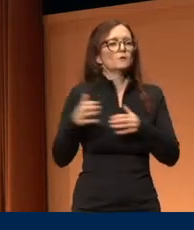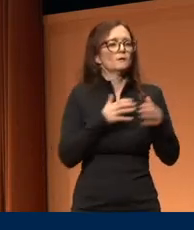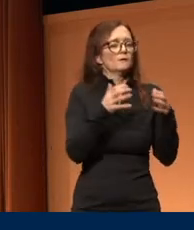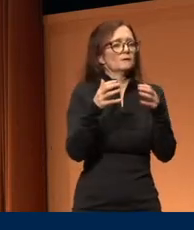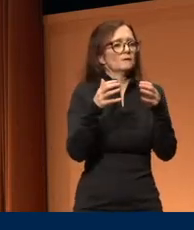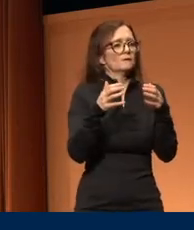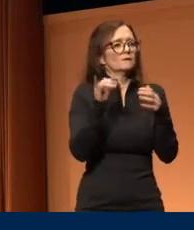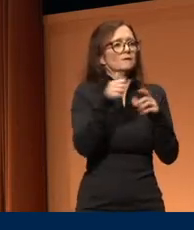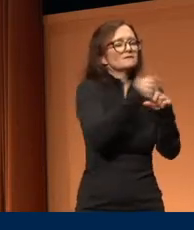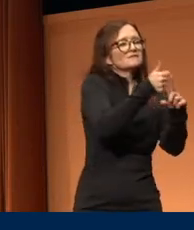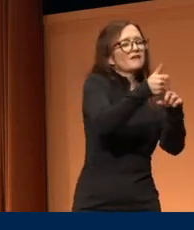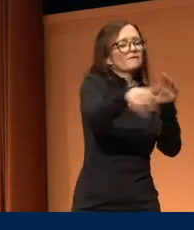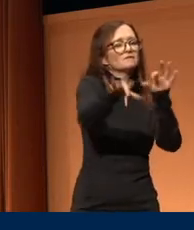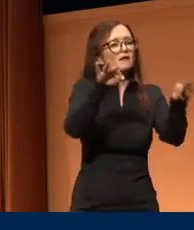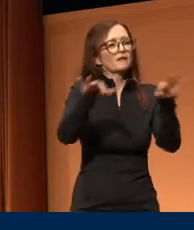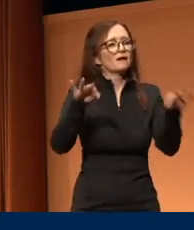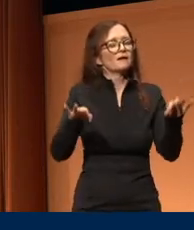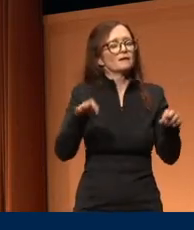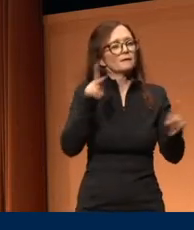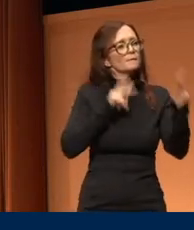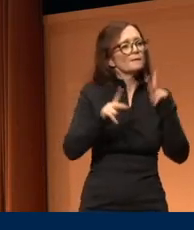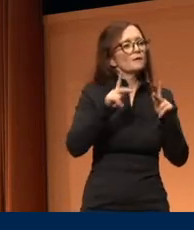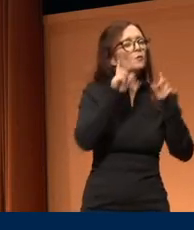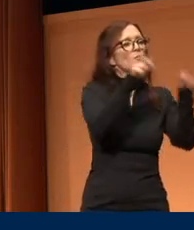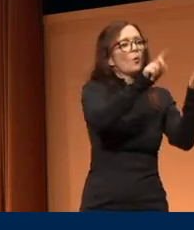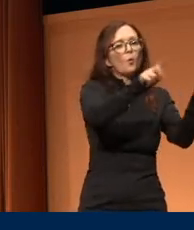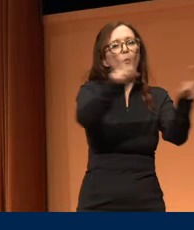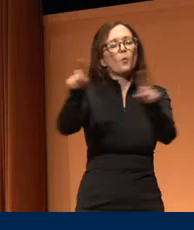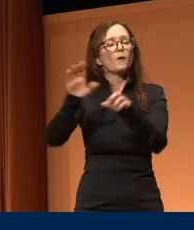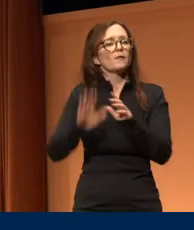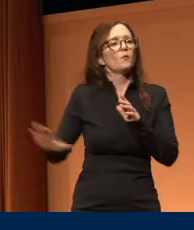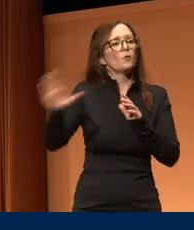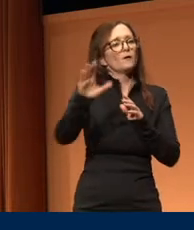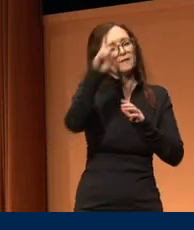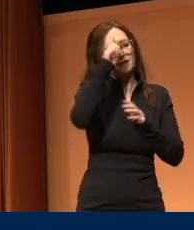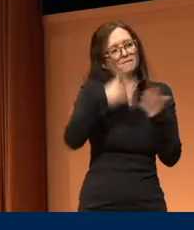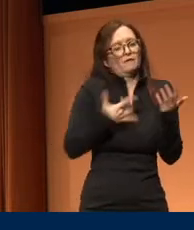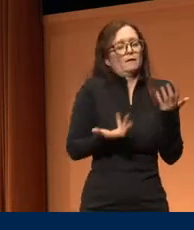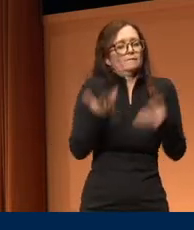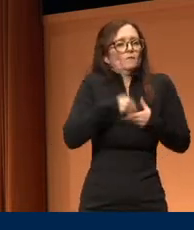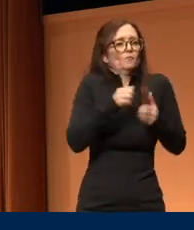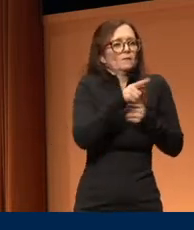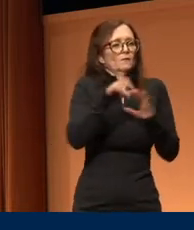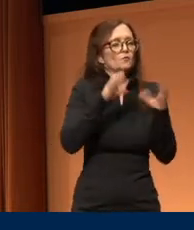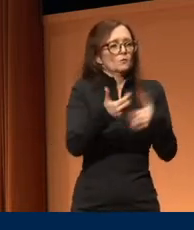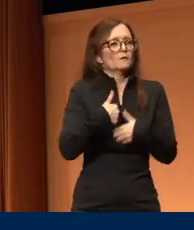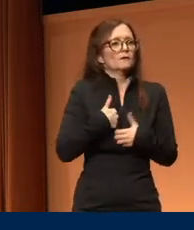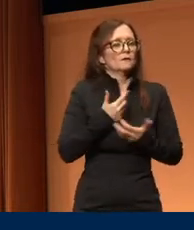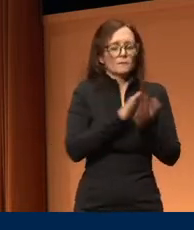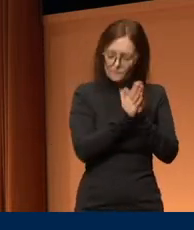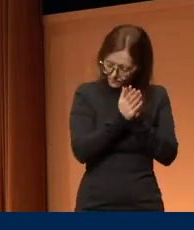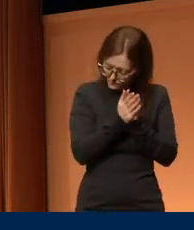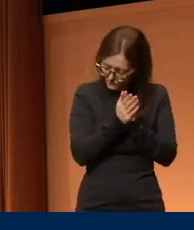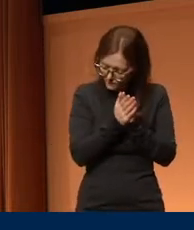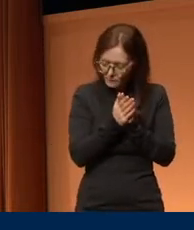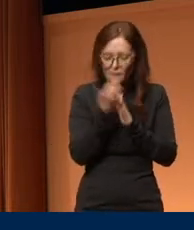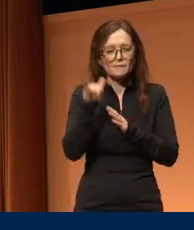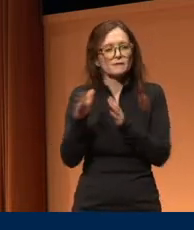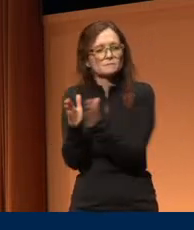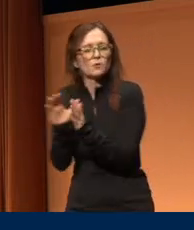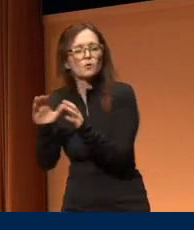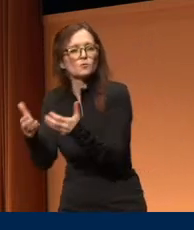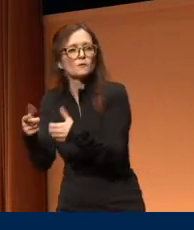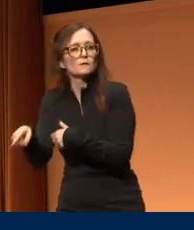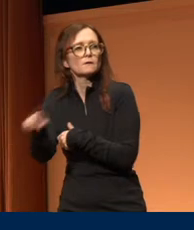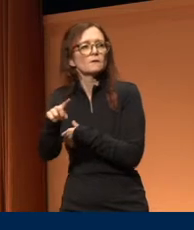on self-selection. We let people go to the groups that they agree with. We had become worried that the minorities against